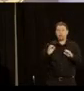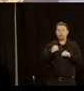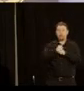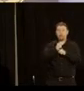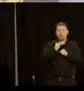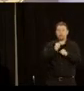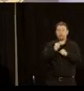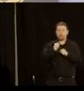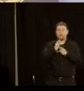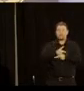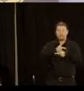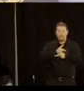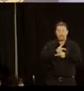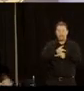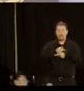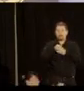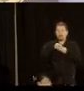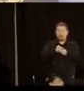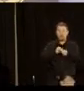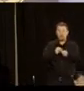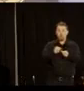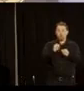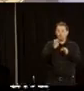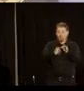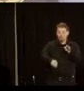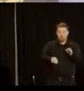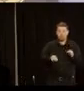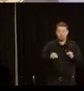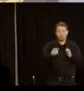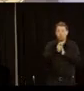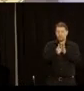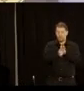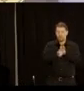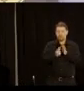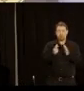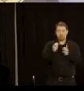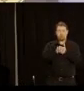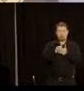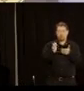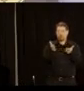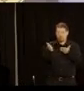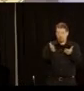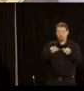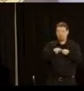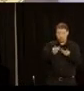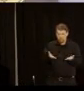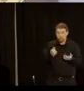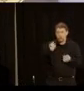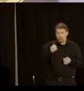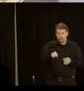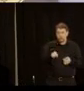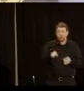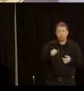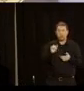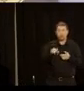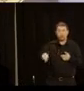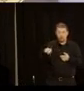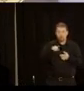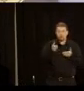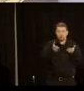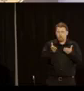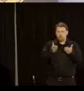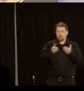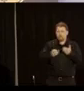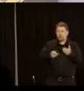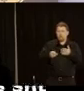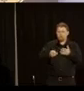to support individuals and families. The legislation ensures that the services being provided are at a high standard that each